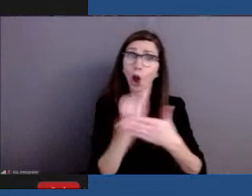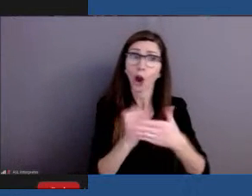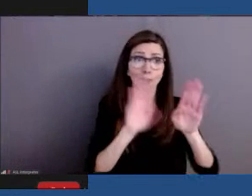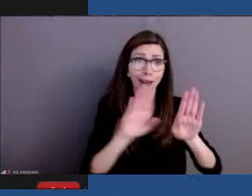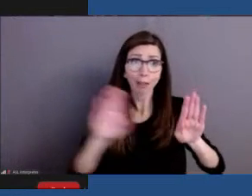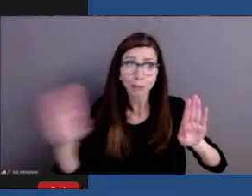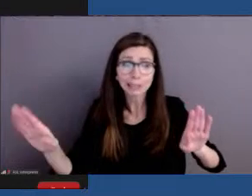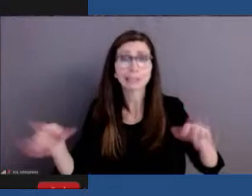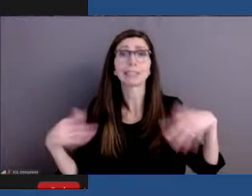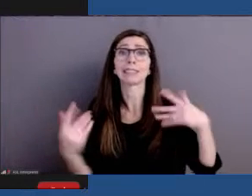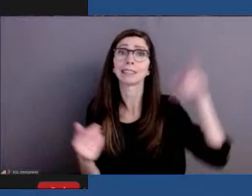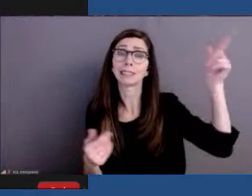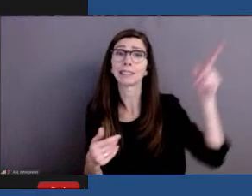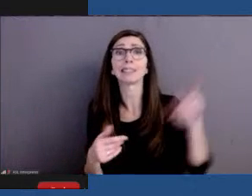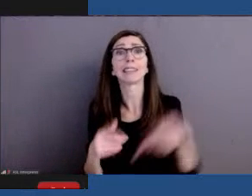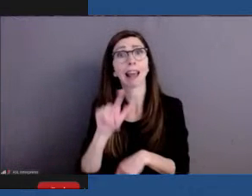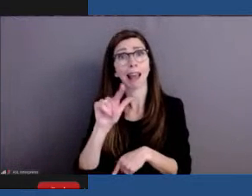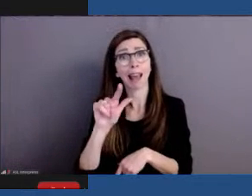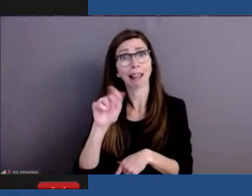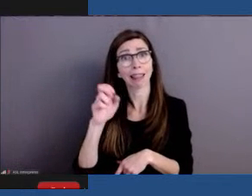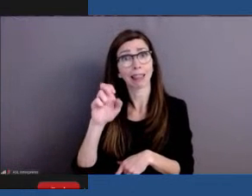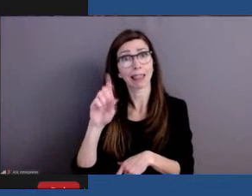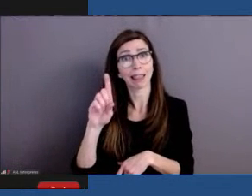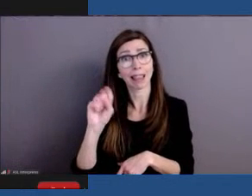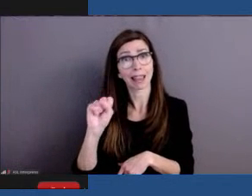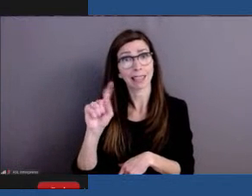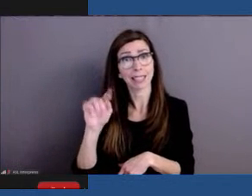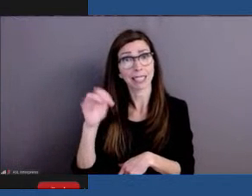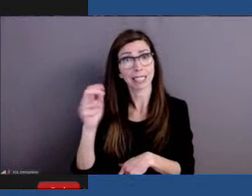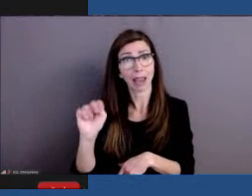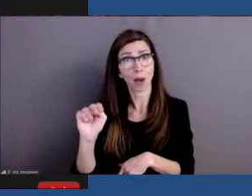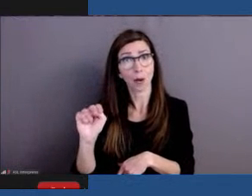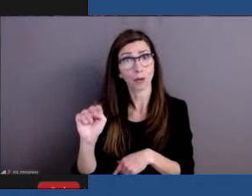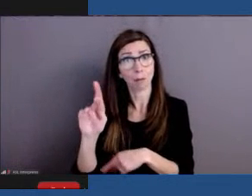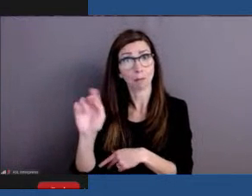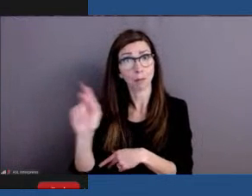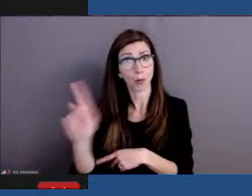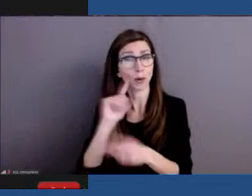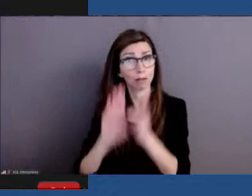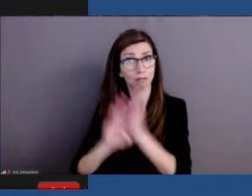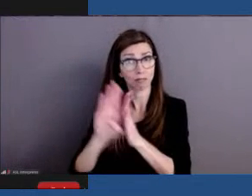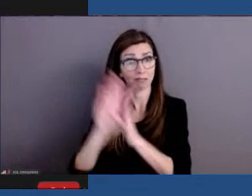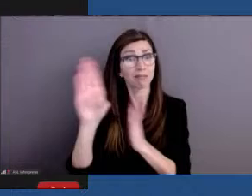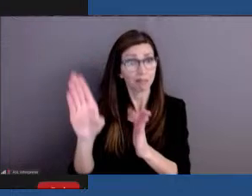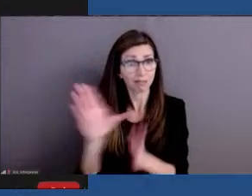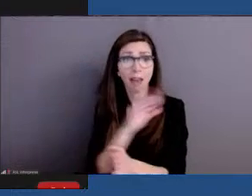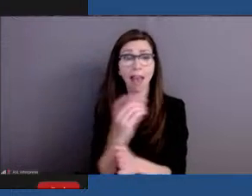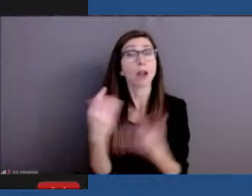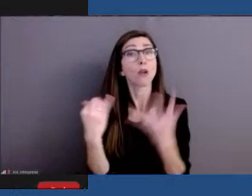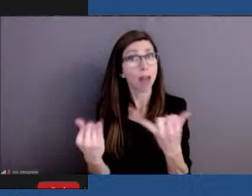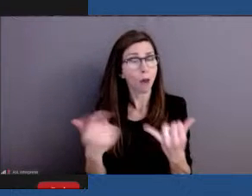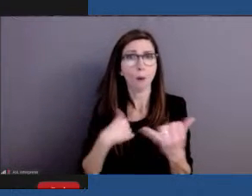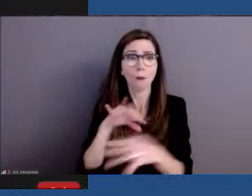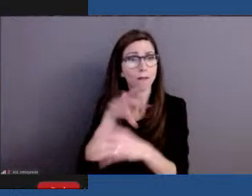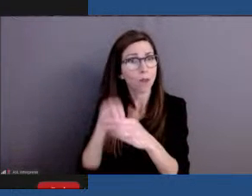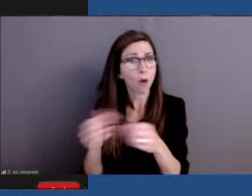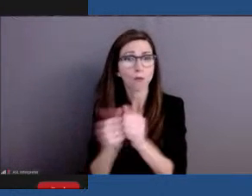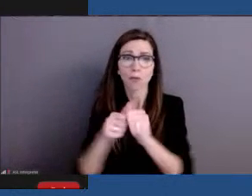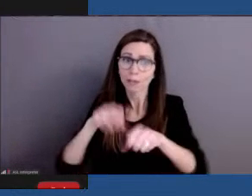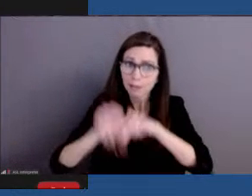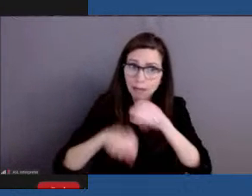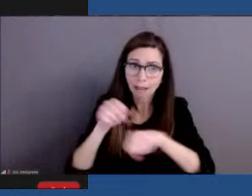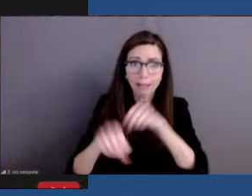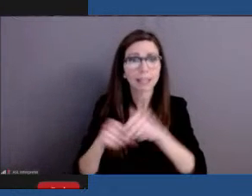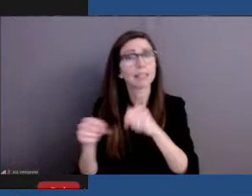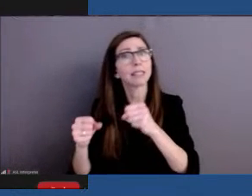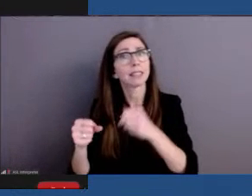redevelopment. And I would say that my current project with this city relates to cycling facilities and public rights of way. And I think I would